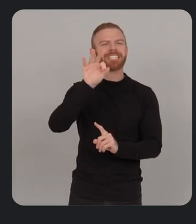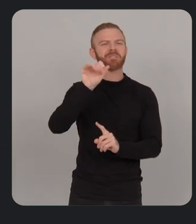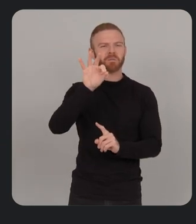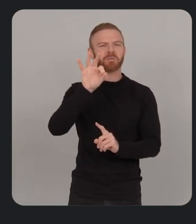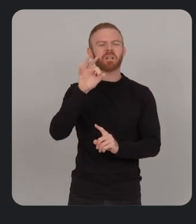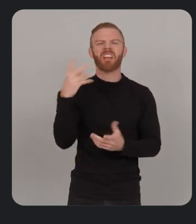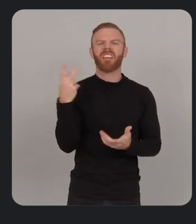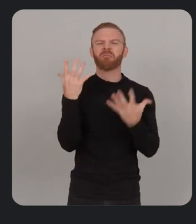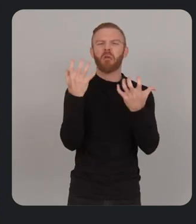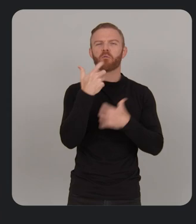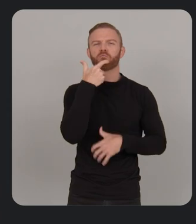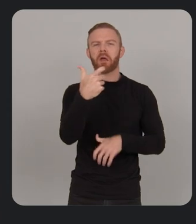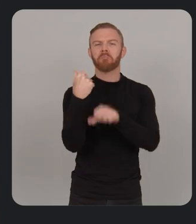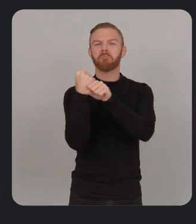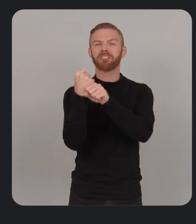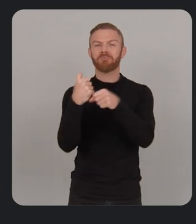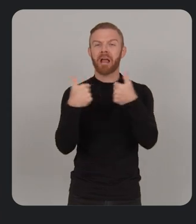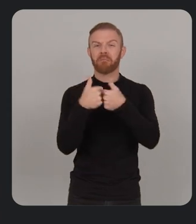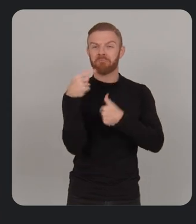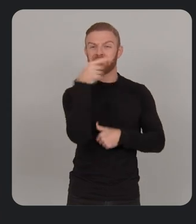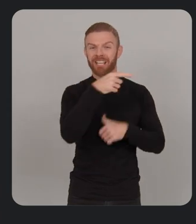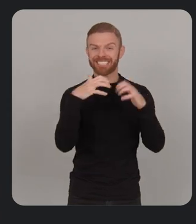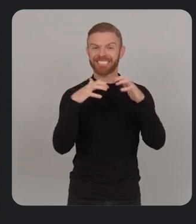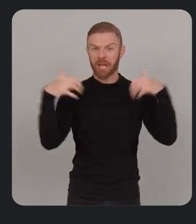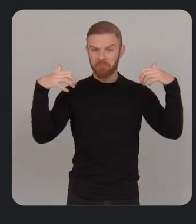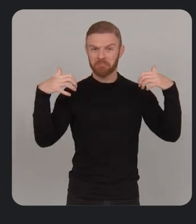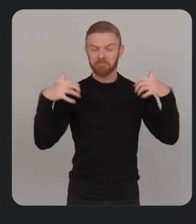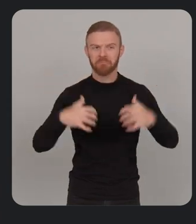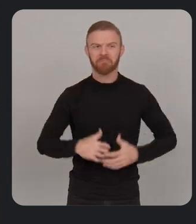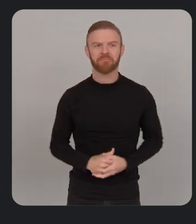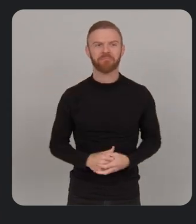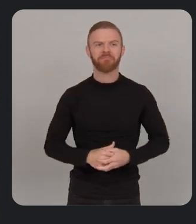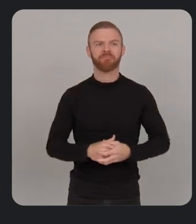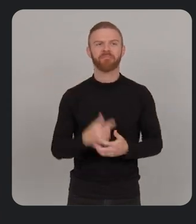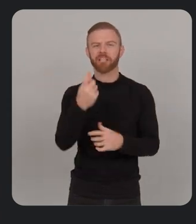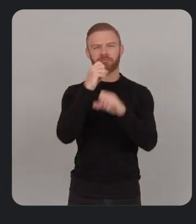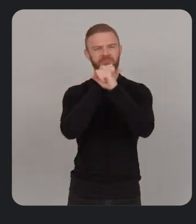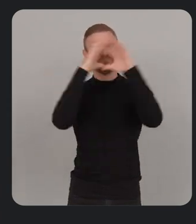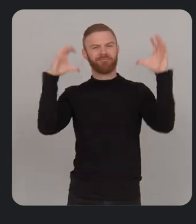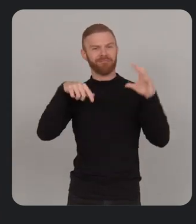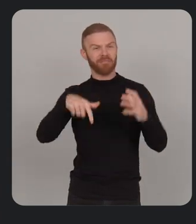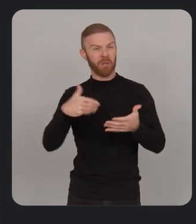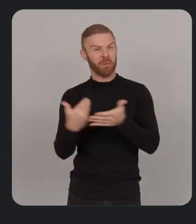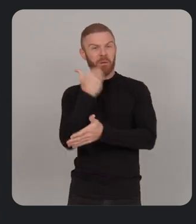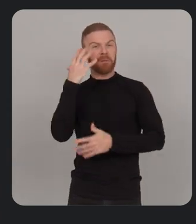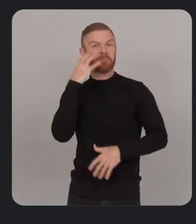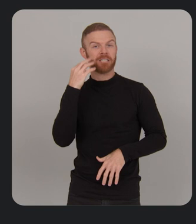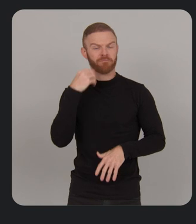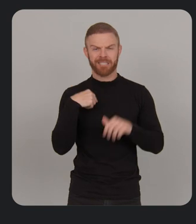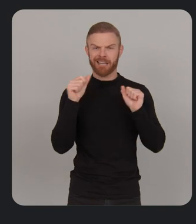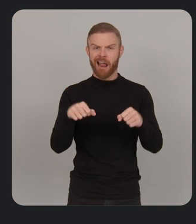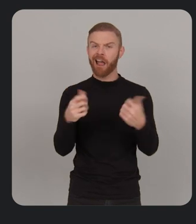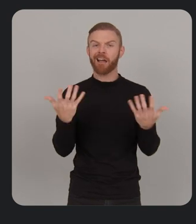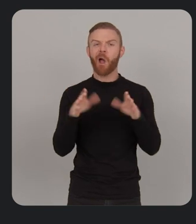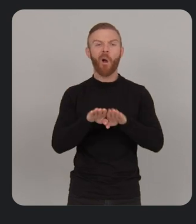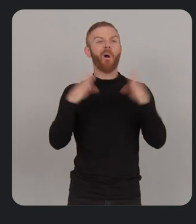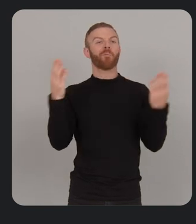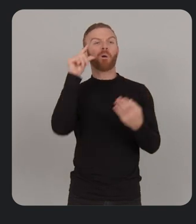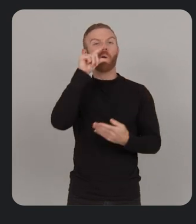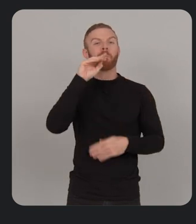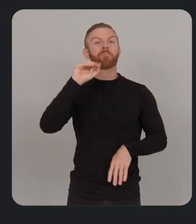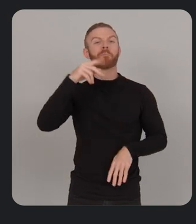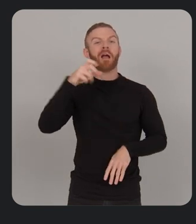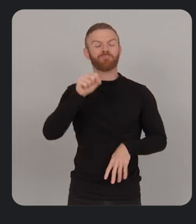and we wanted to catch a baseball game at the stadium. Just imagine, with this new experience, I can open Google